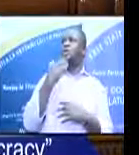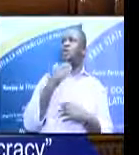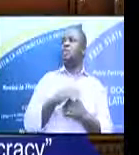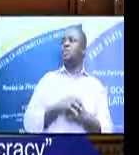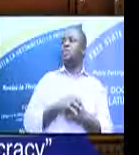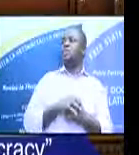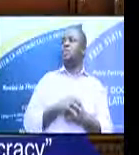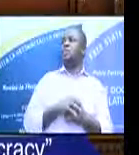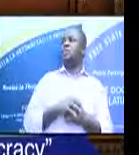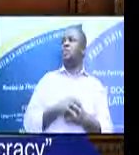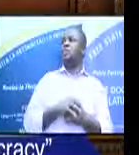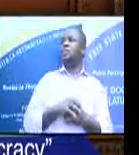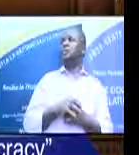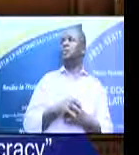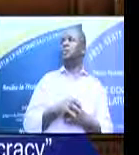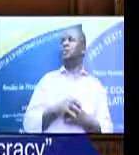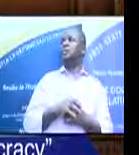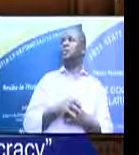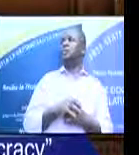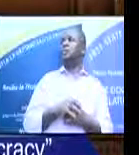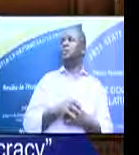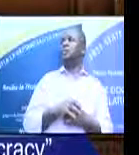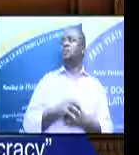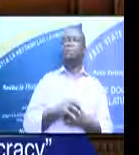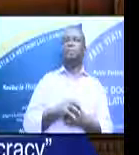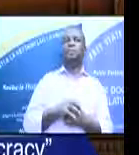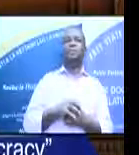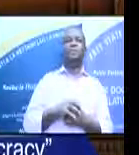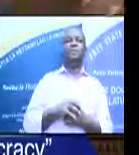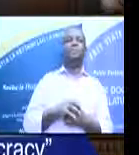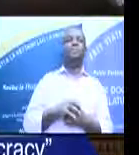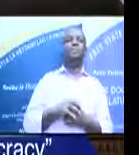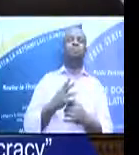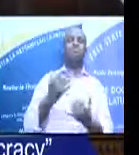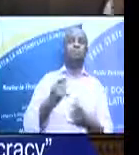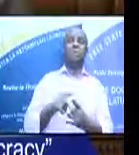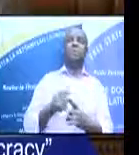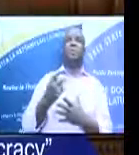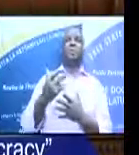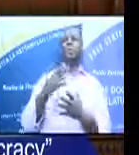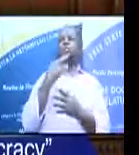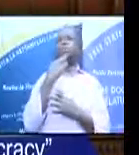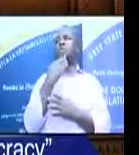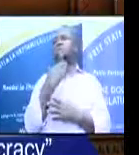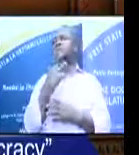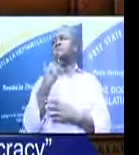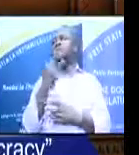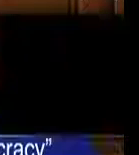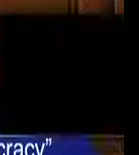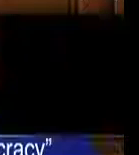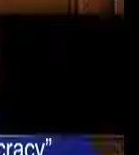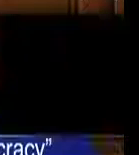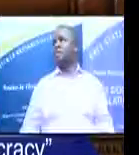Go ahead and put the motion. On who No, speak. You call the point of order.